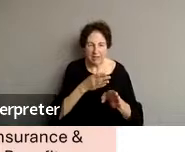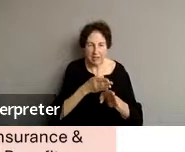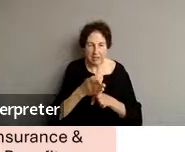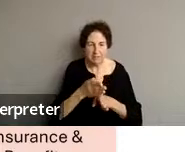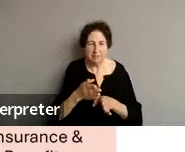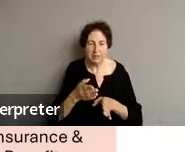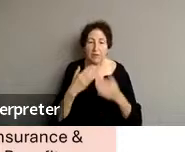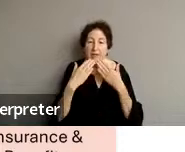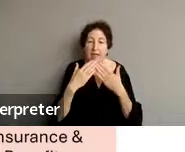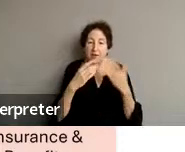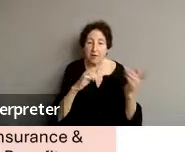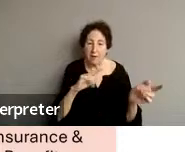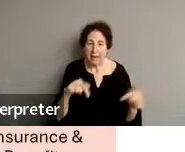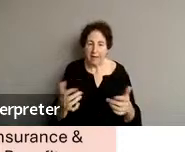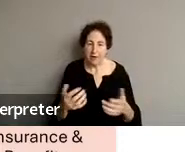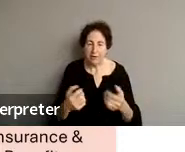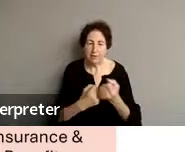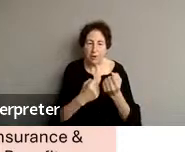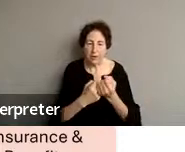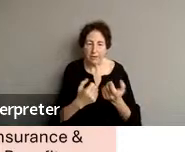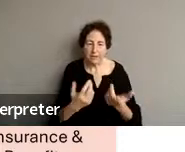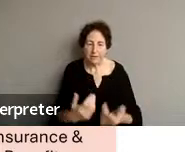evening.